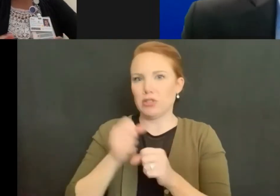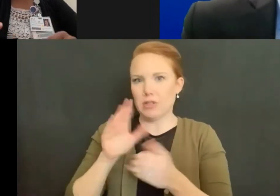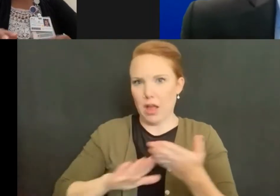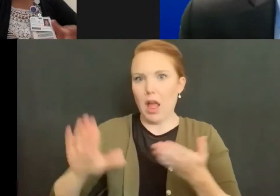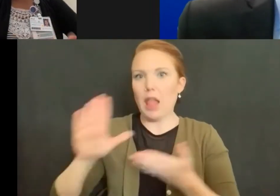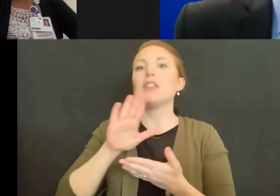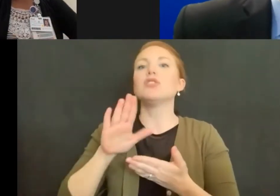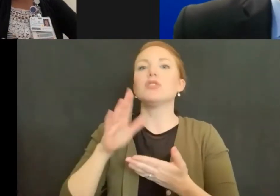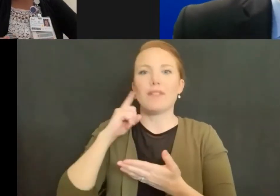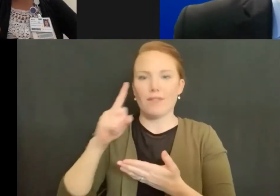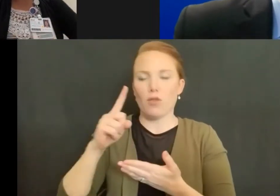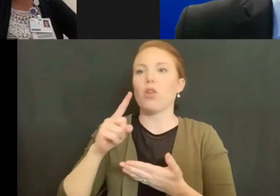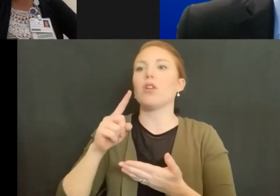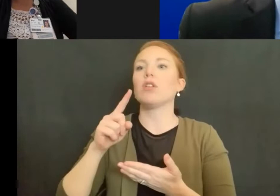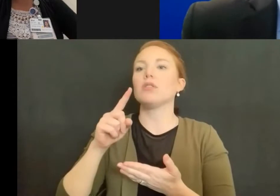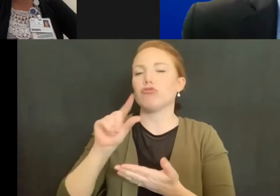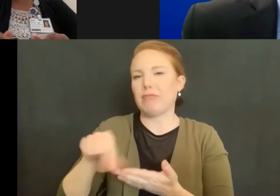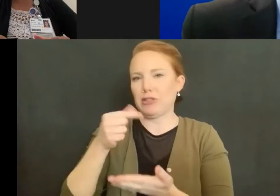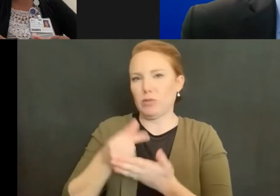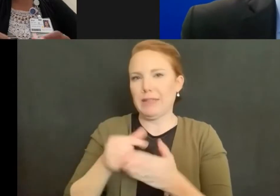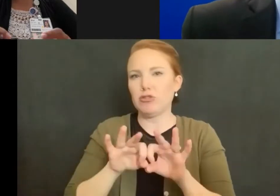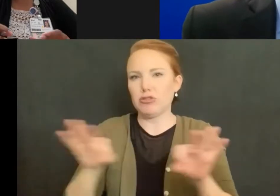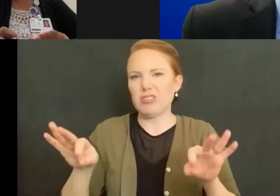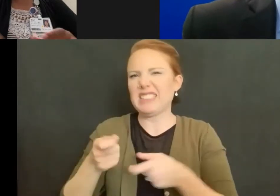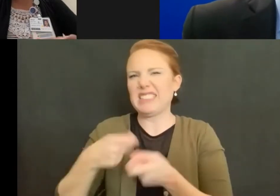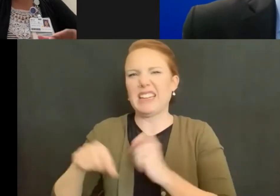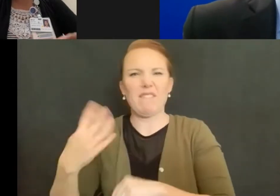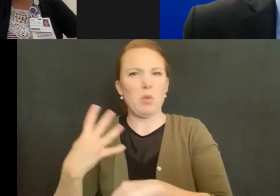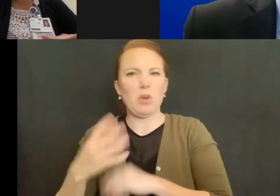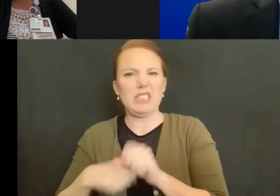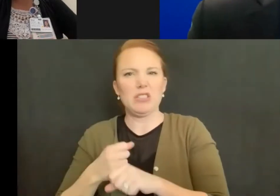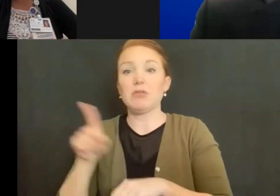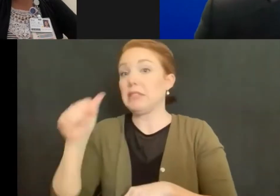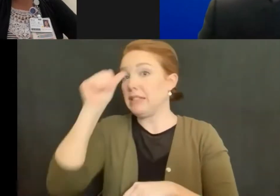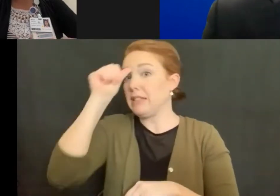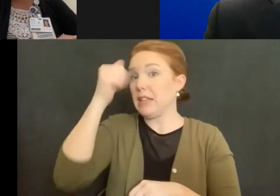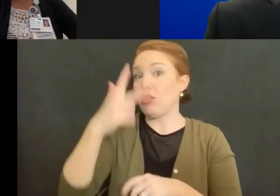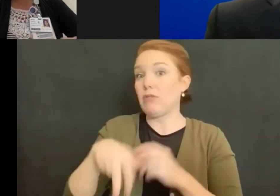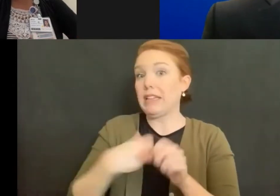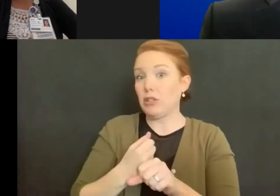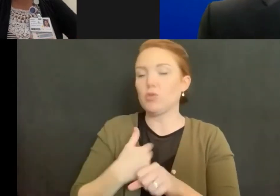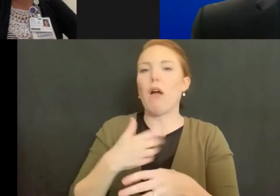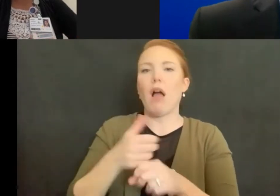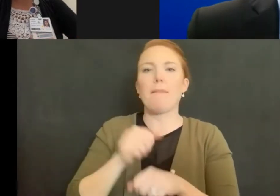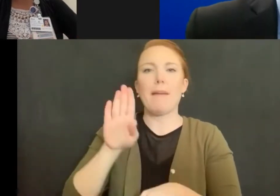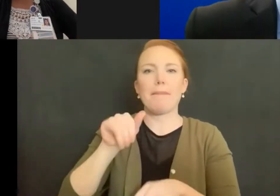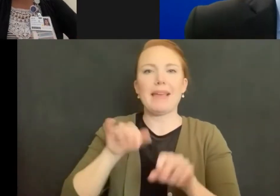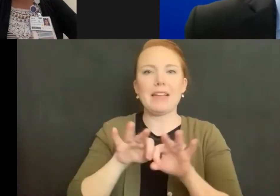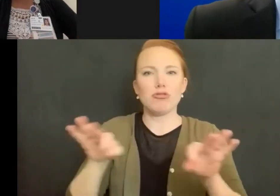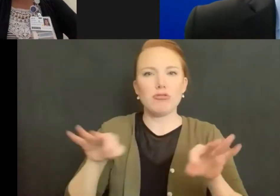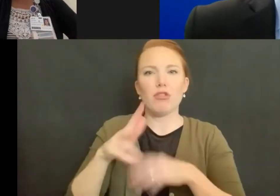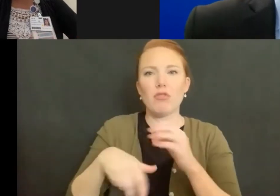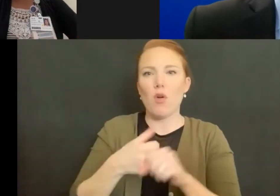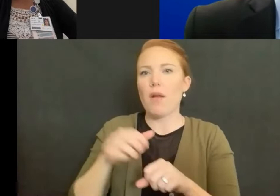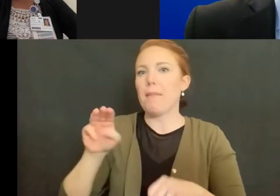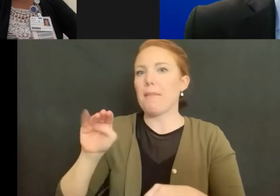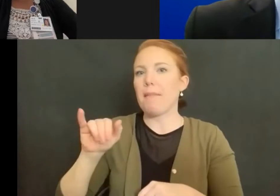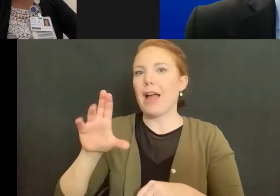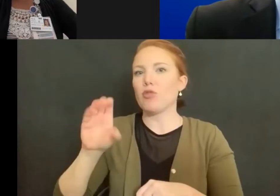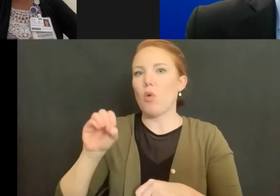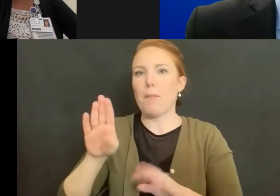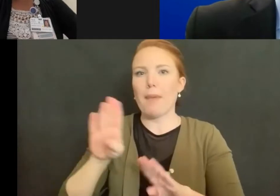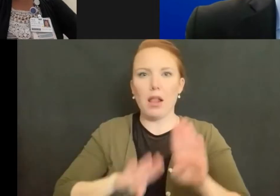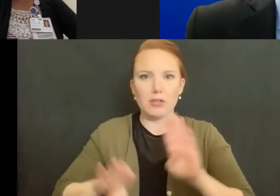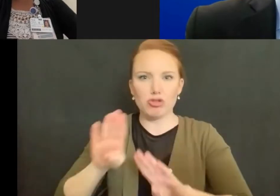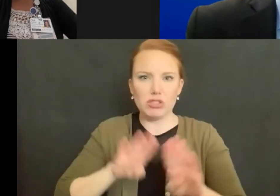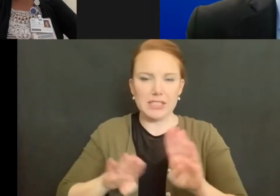degree, instead of the 4 year. So I finished my 3 year bachelor degree in microbiology. Then